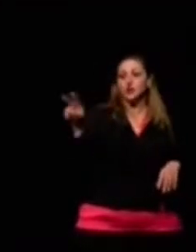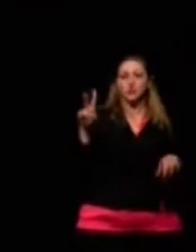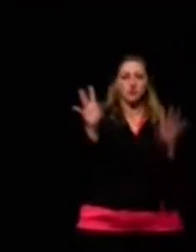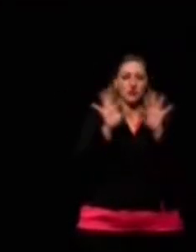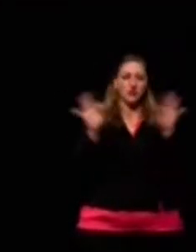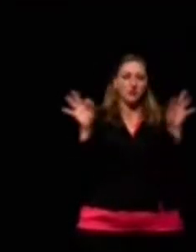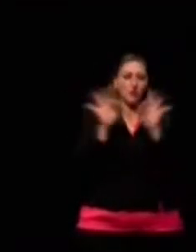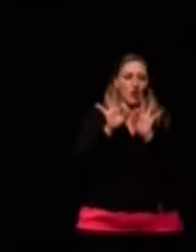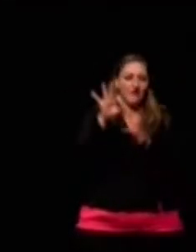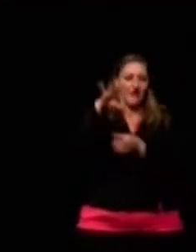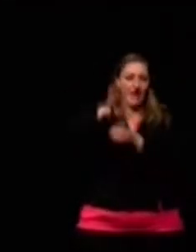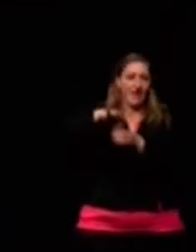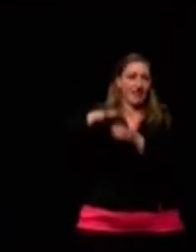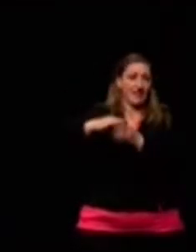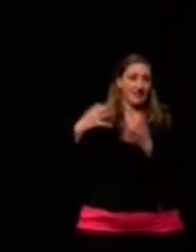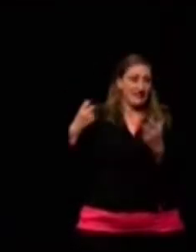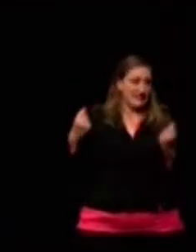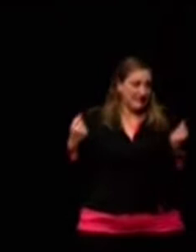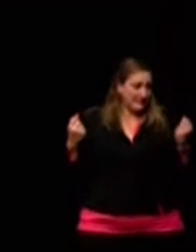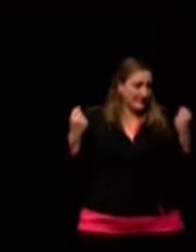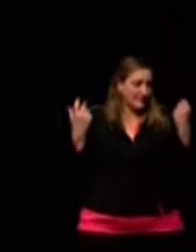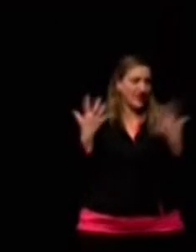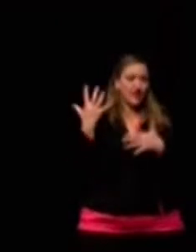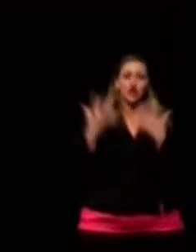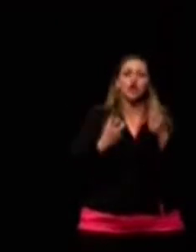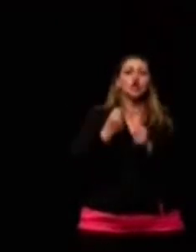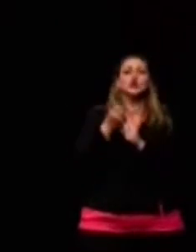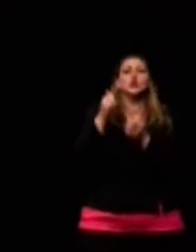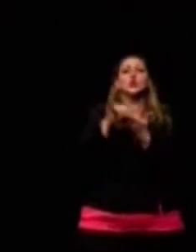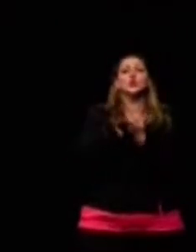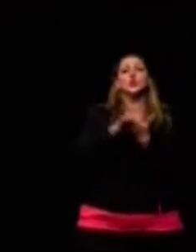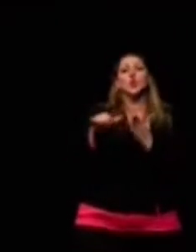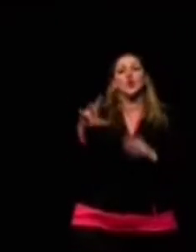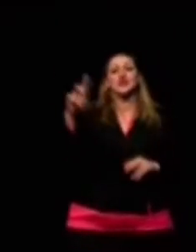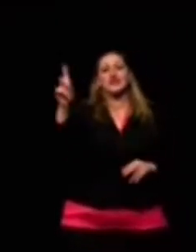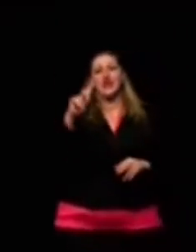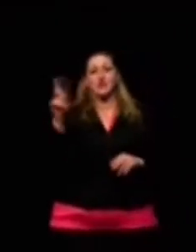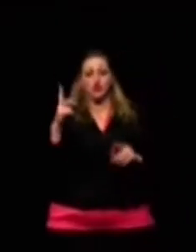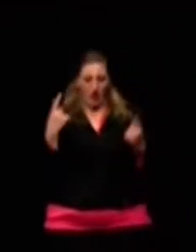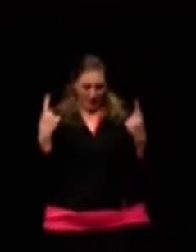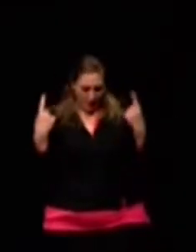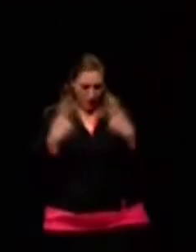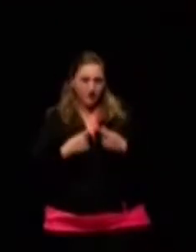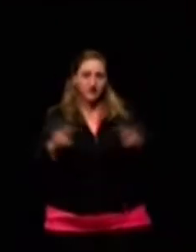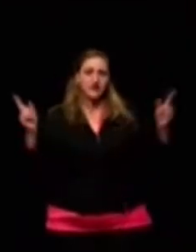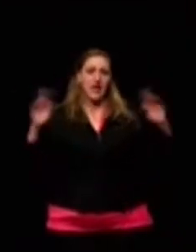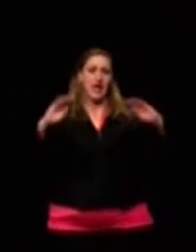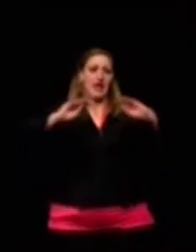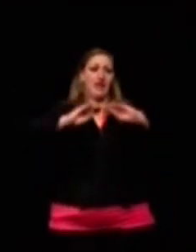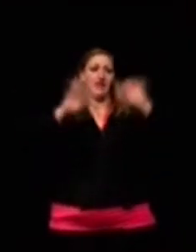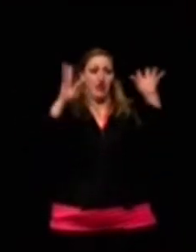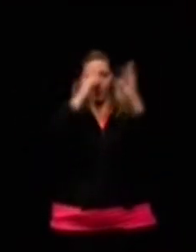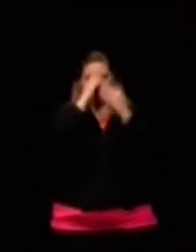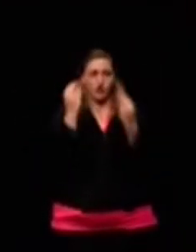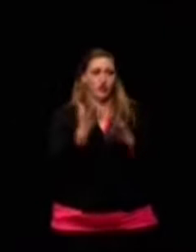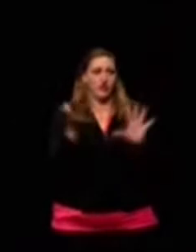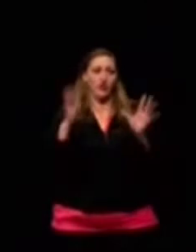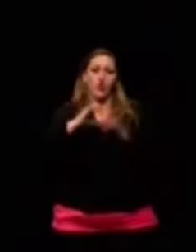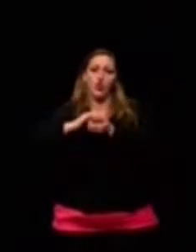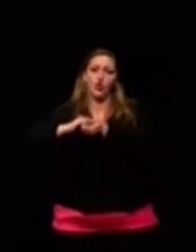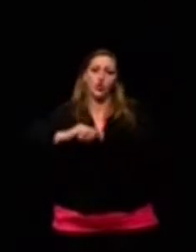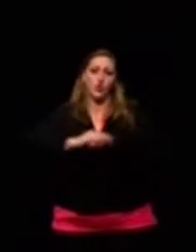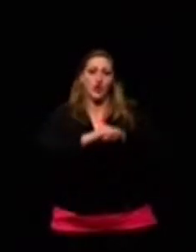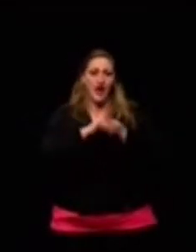consequential elections in generations. New York's Democrats will send a loud and clear message that we are